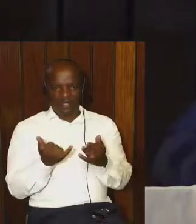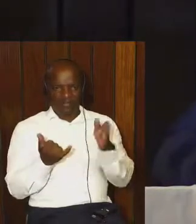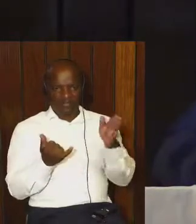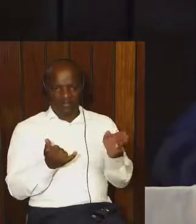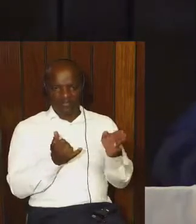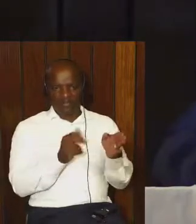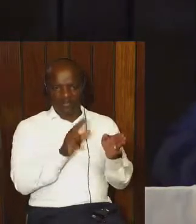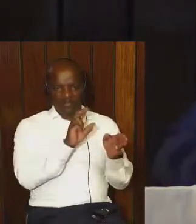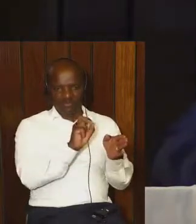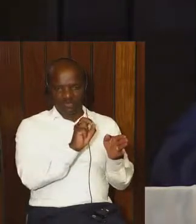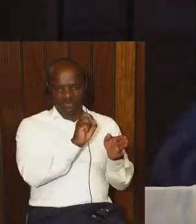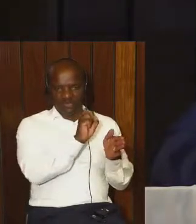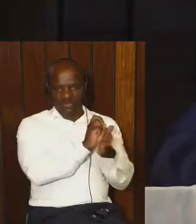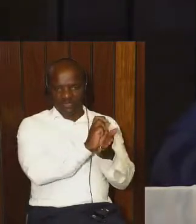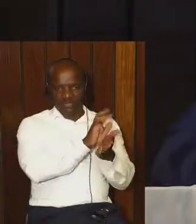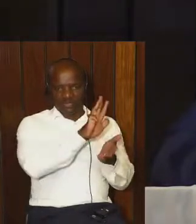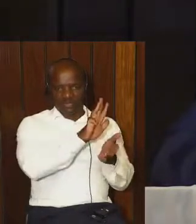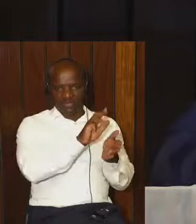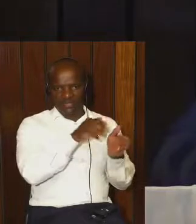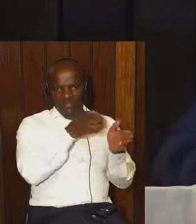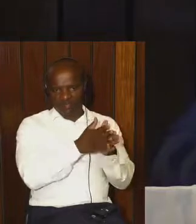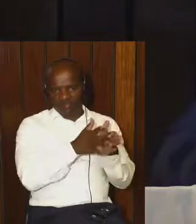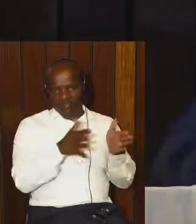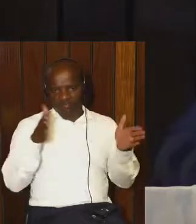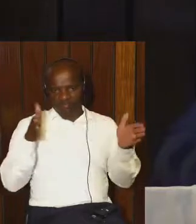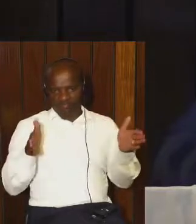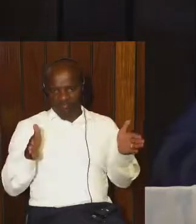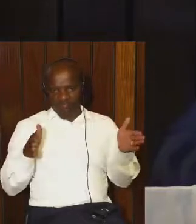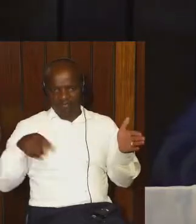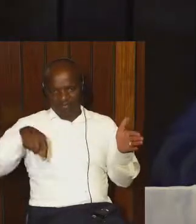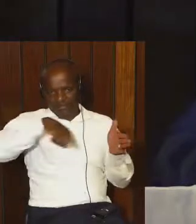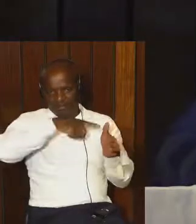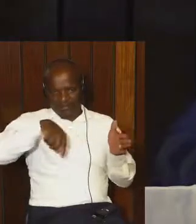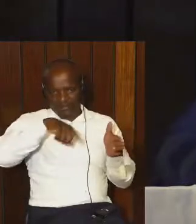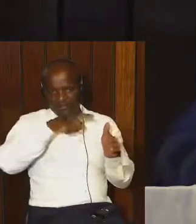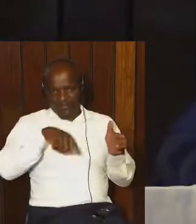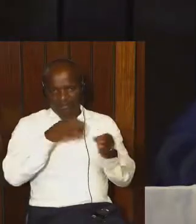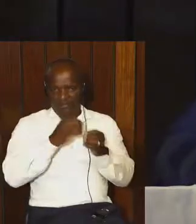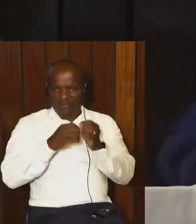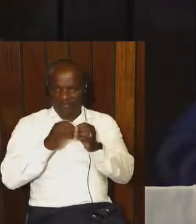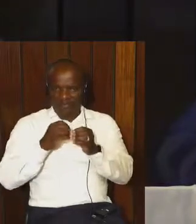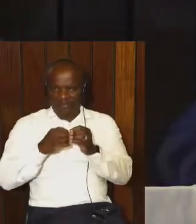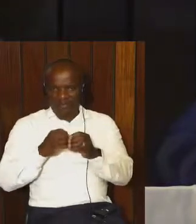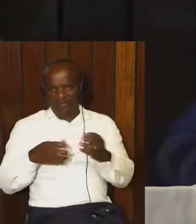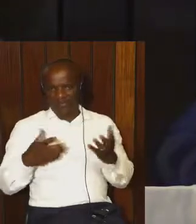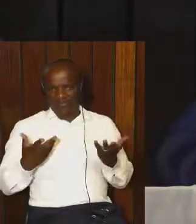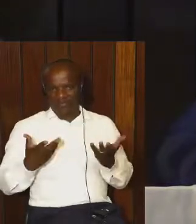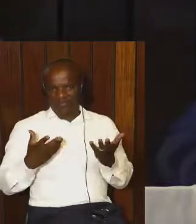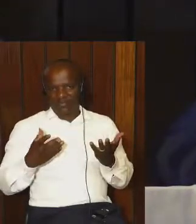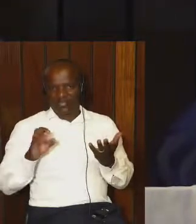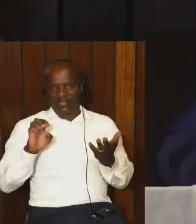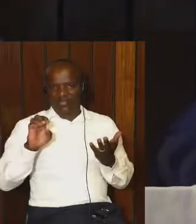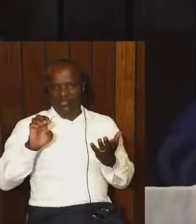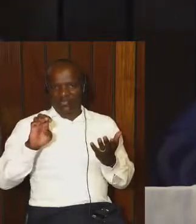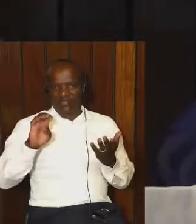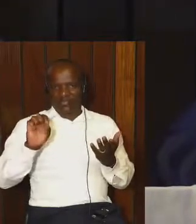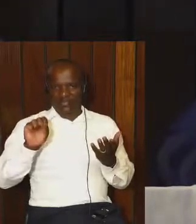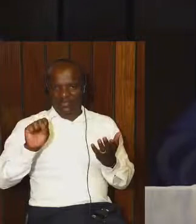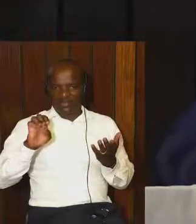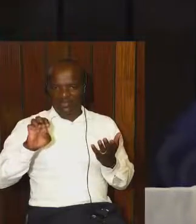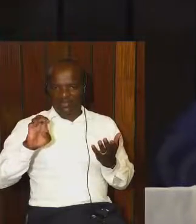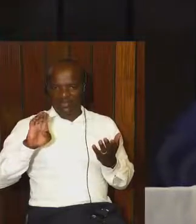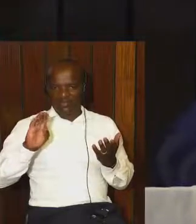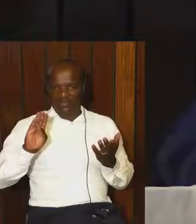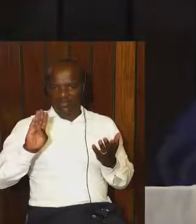date? What will be the way forward into resolving that Sebokeng DLTC? Because the